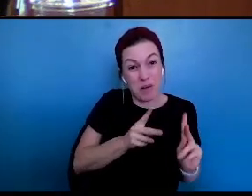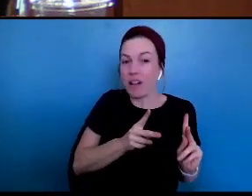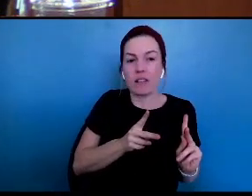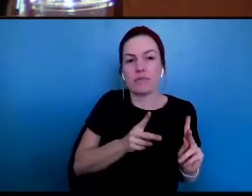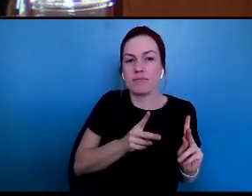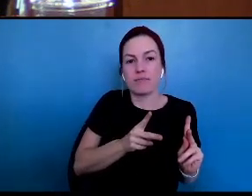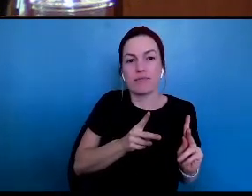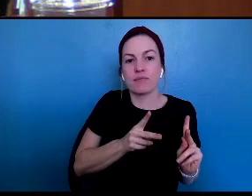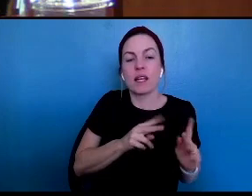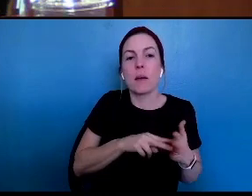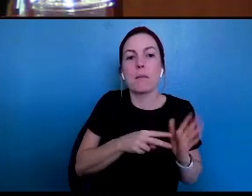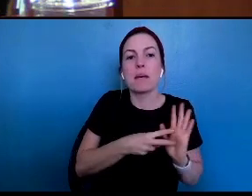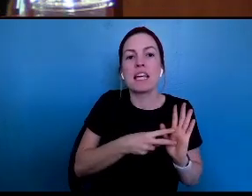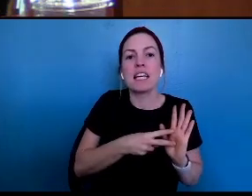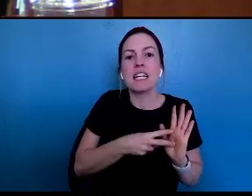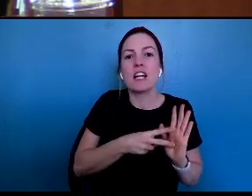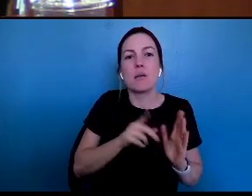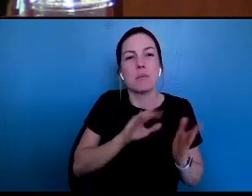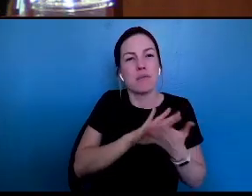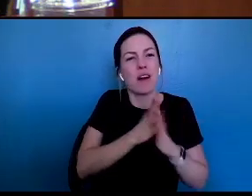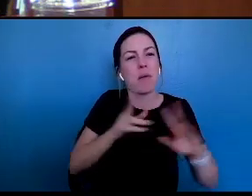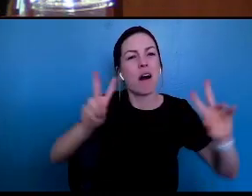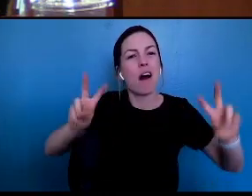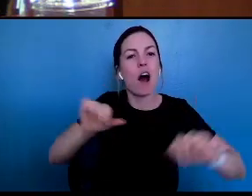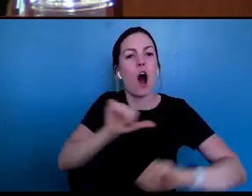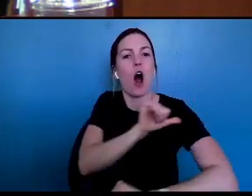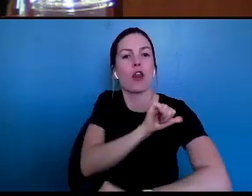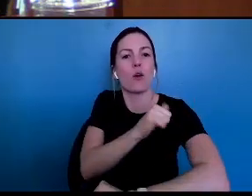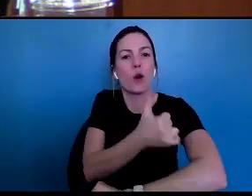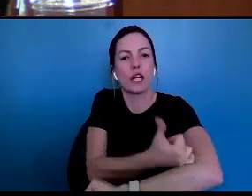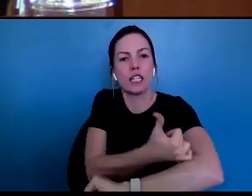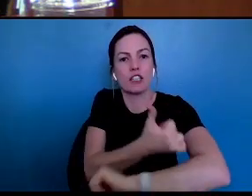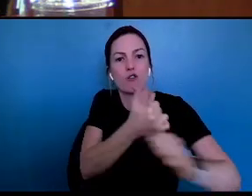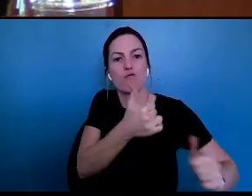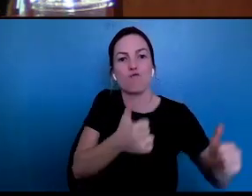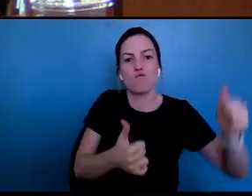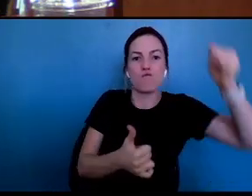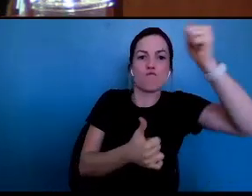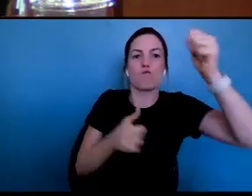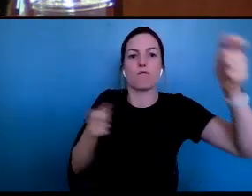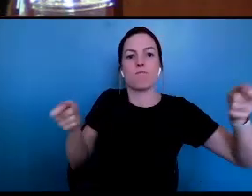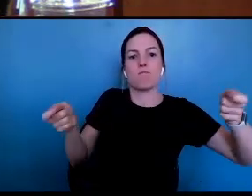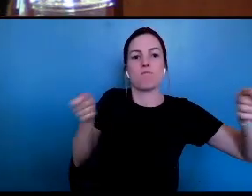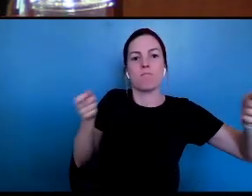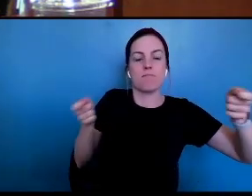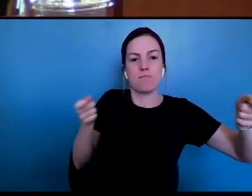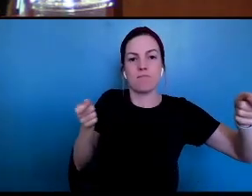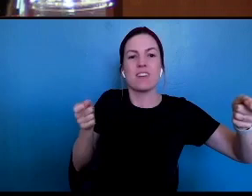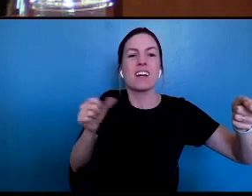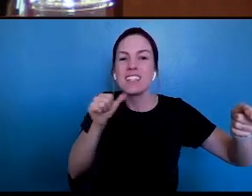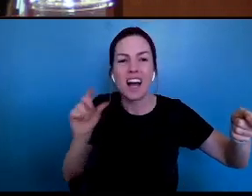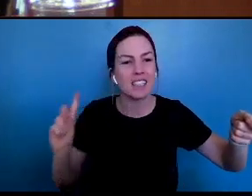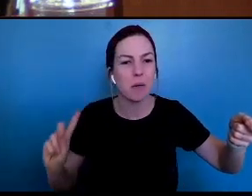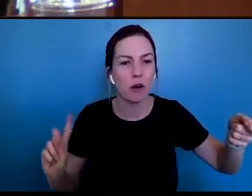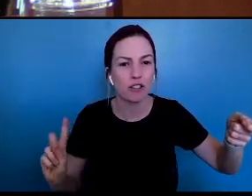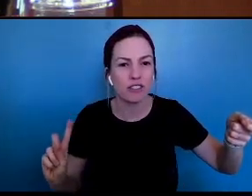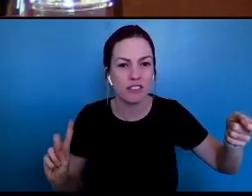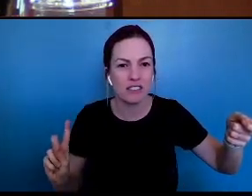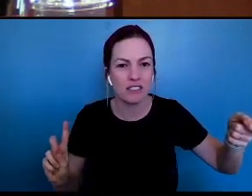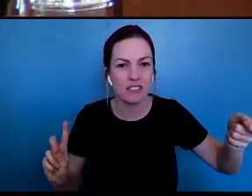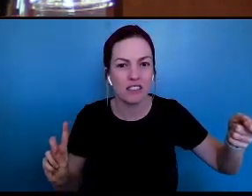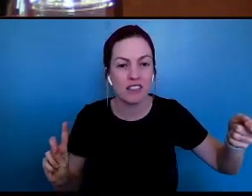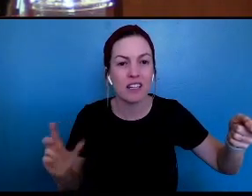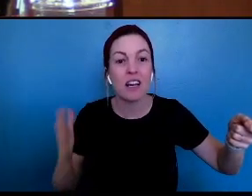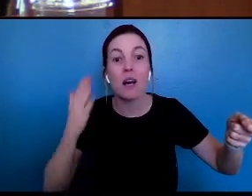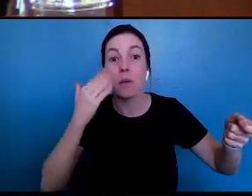better authoritarian governance system rather than a good democratic system, right? People would just defer their